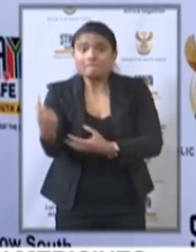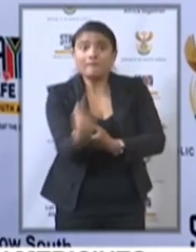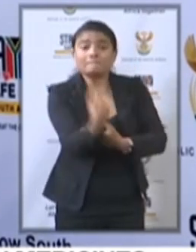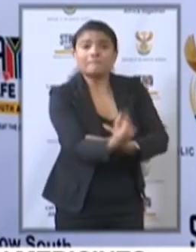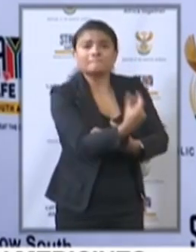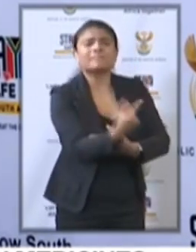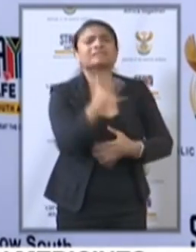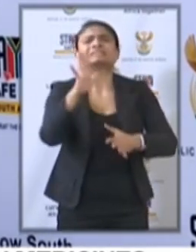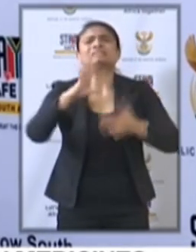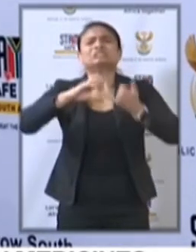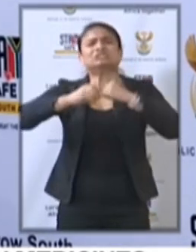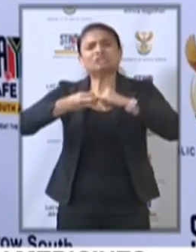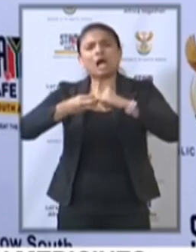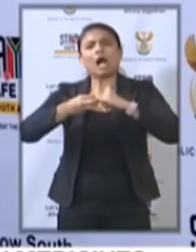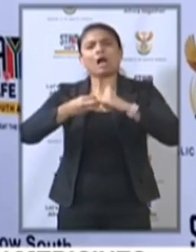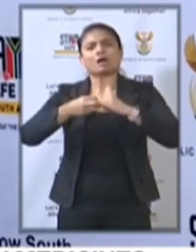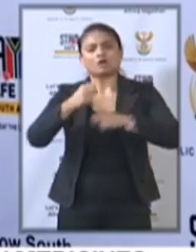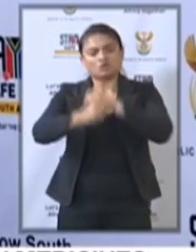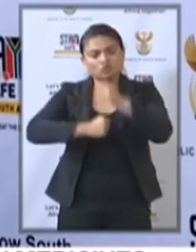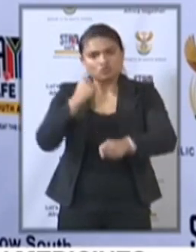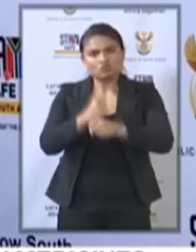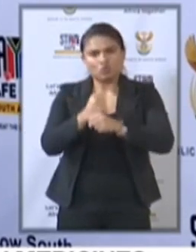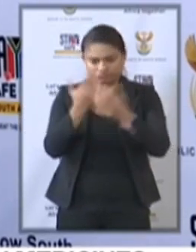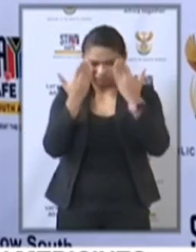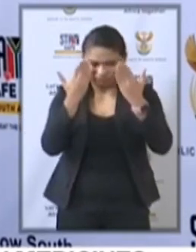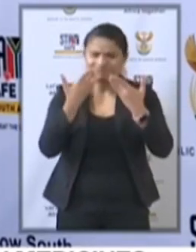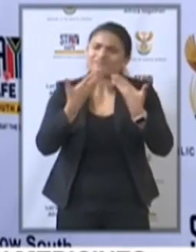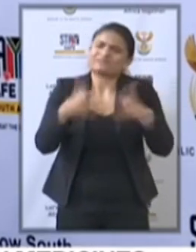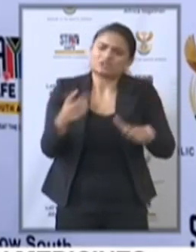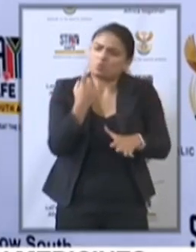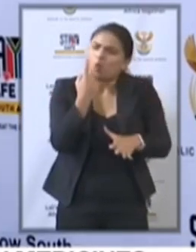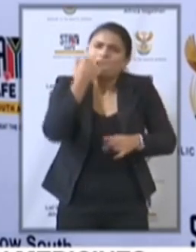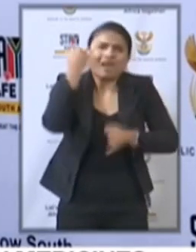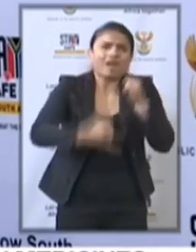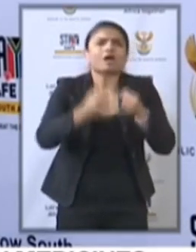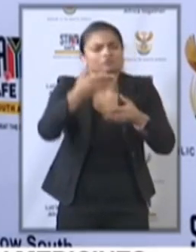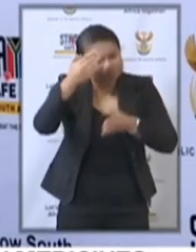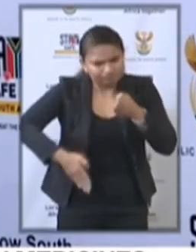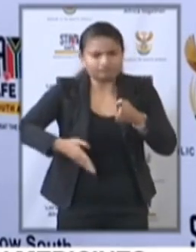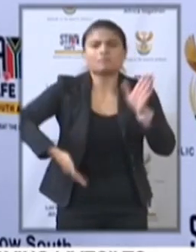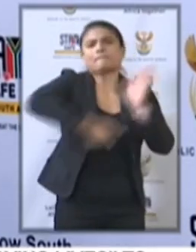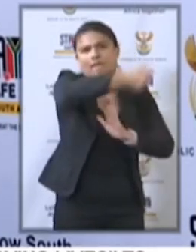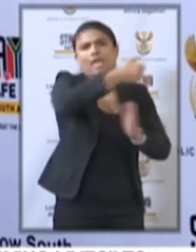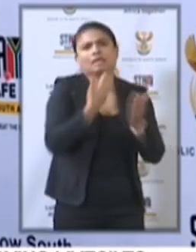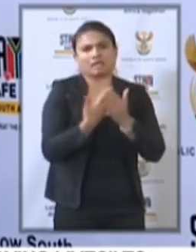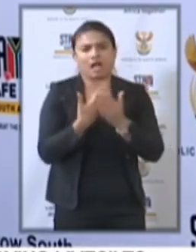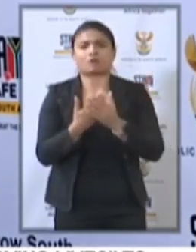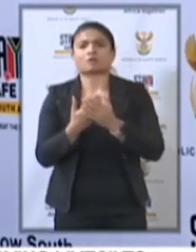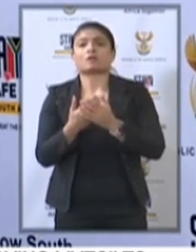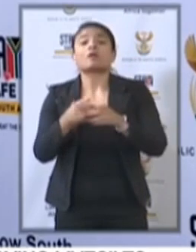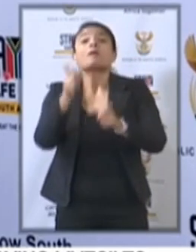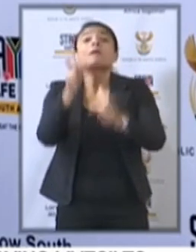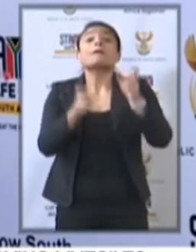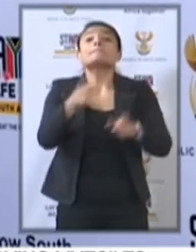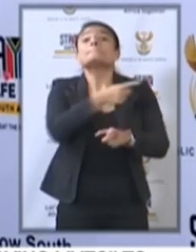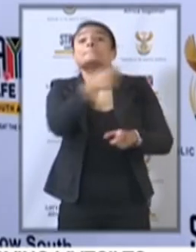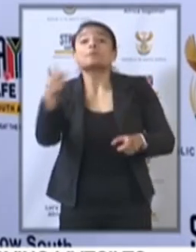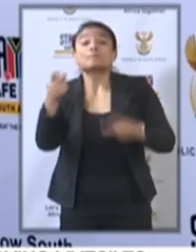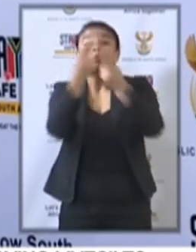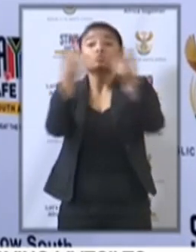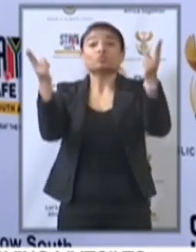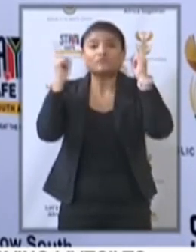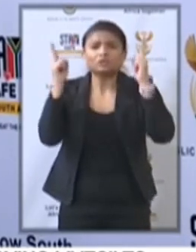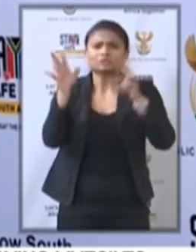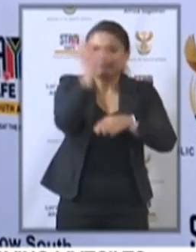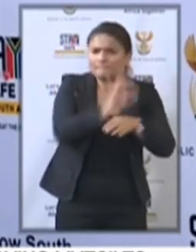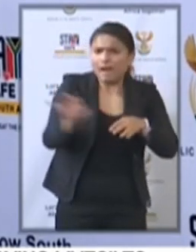the academic year. As we speak, all public universities have provided plans and are managing the